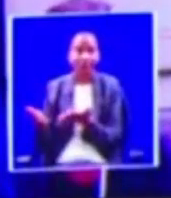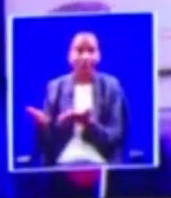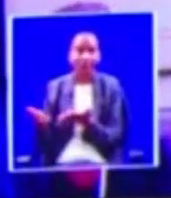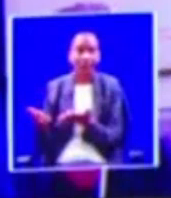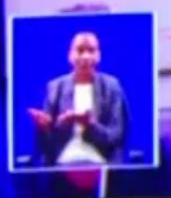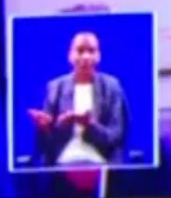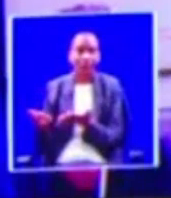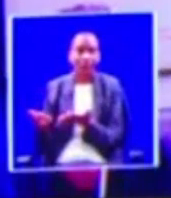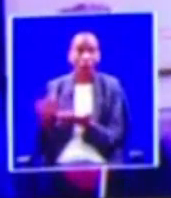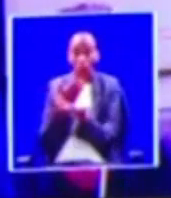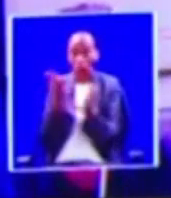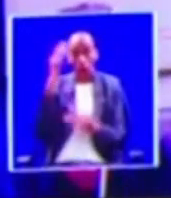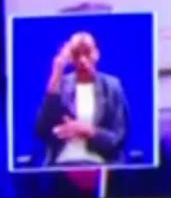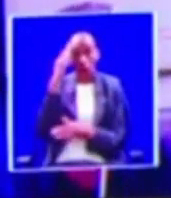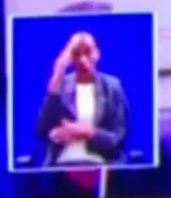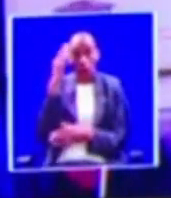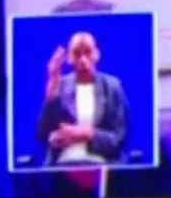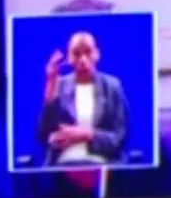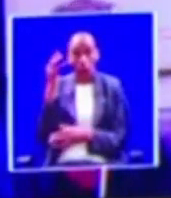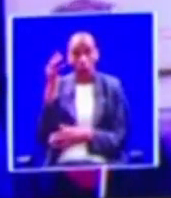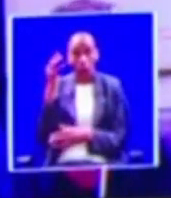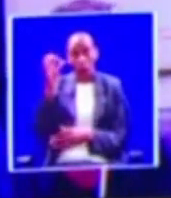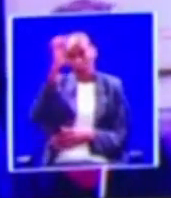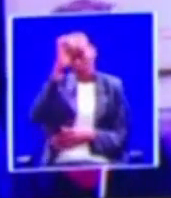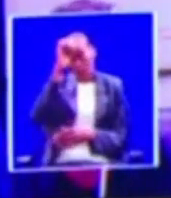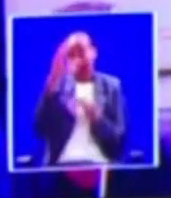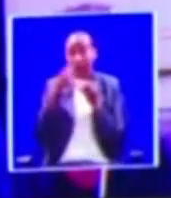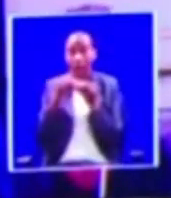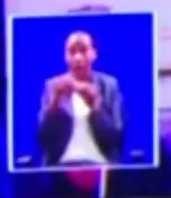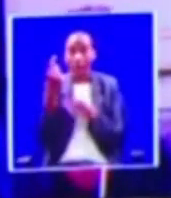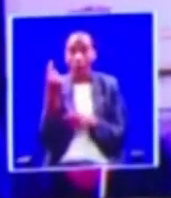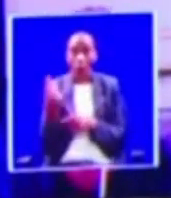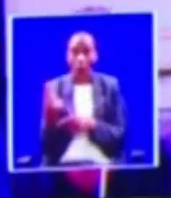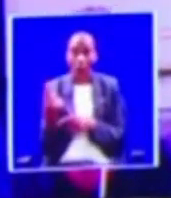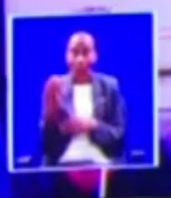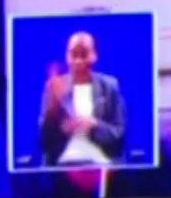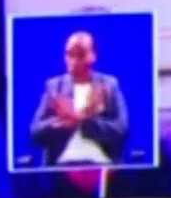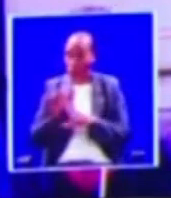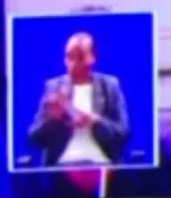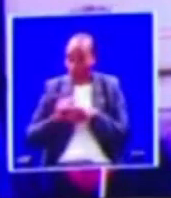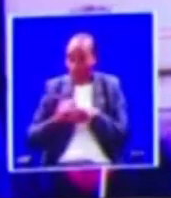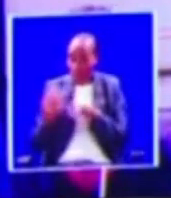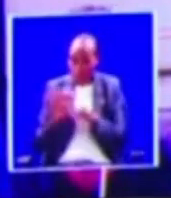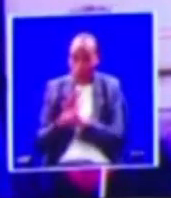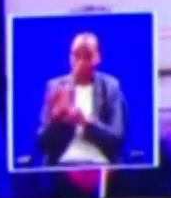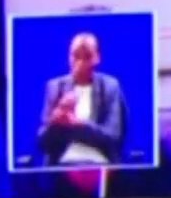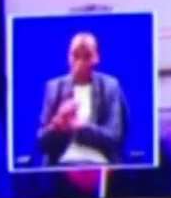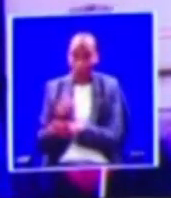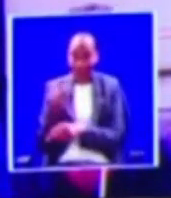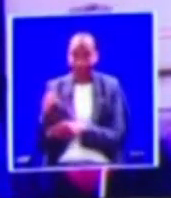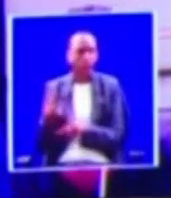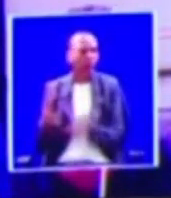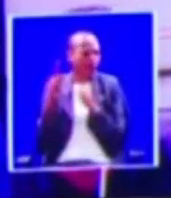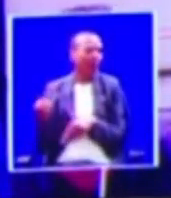tell anyone that a police member who is not trained well is not only a danger for him